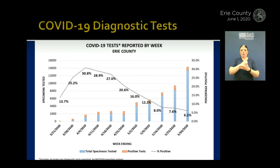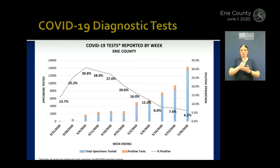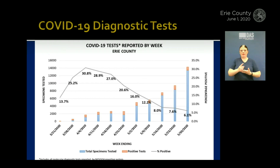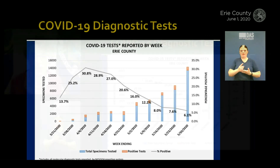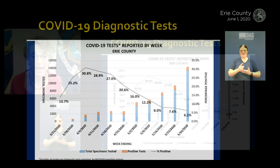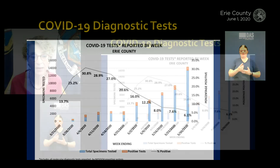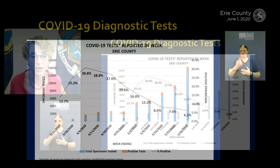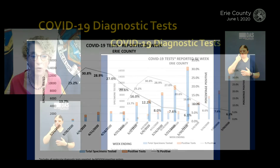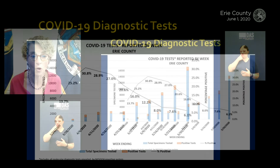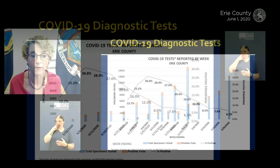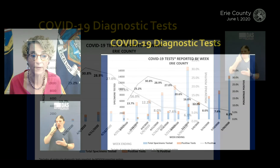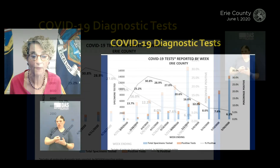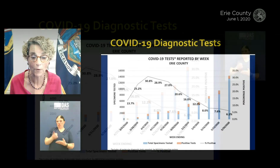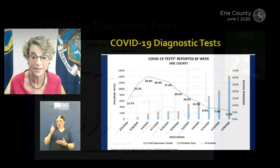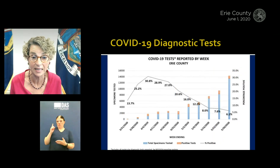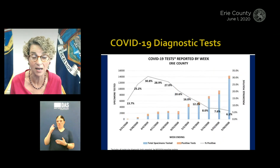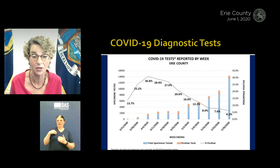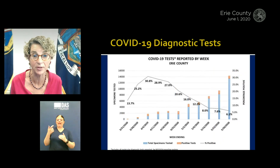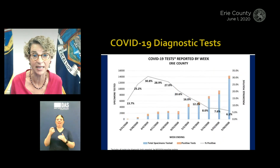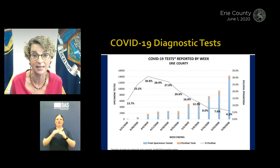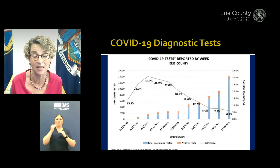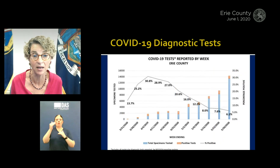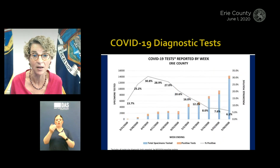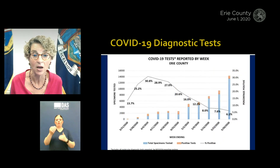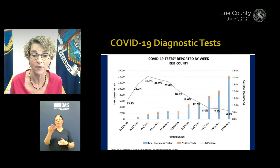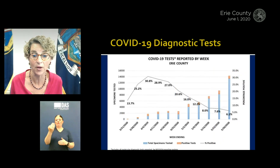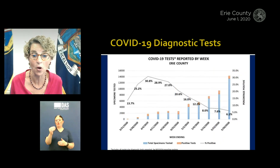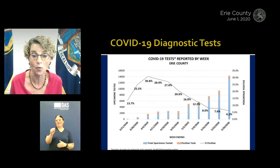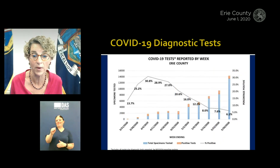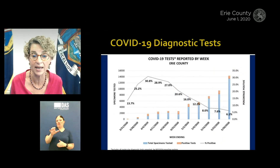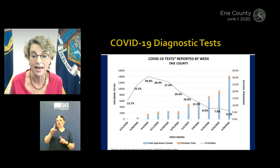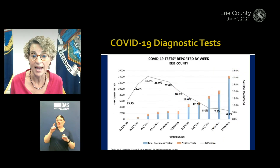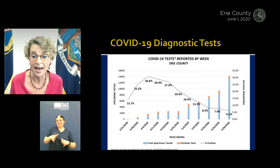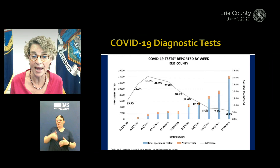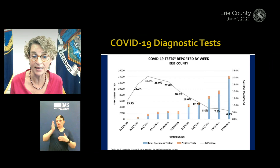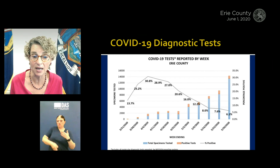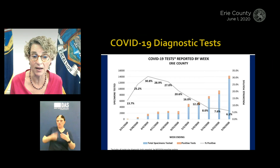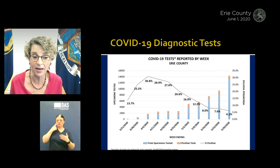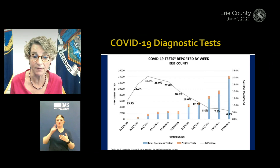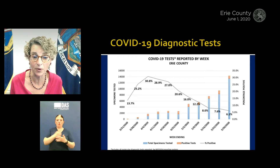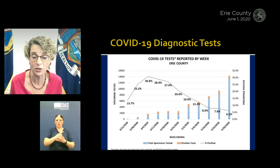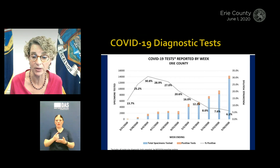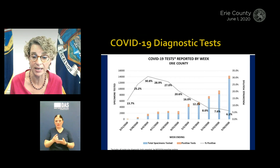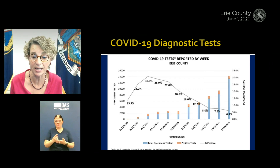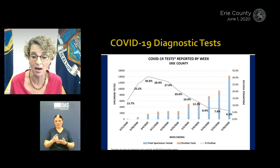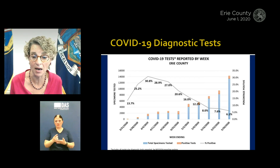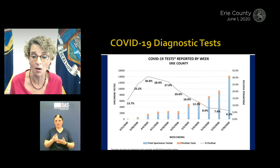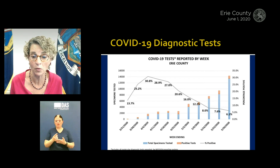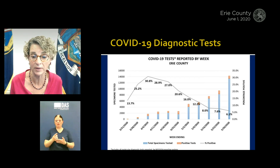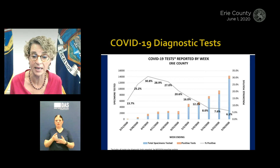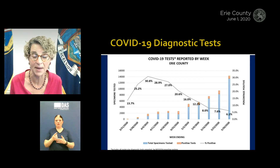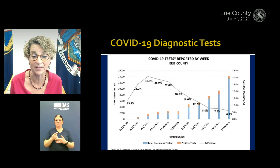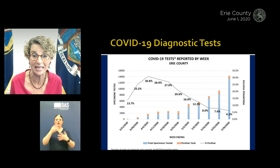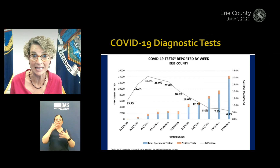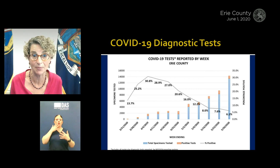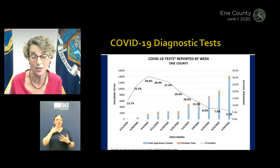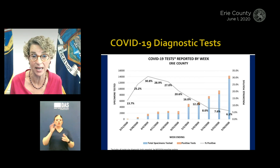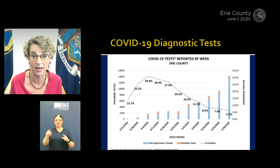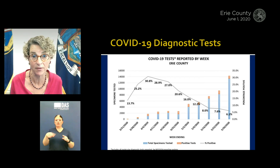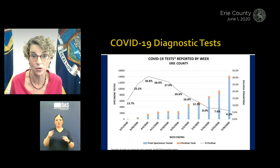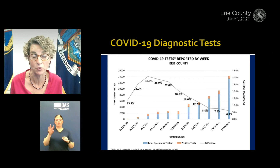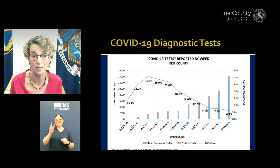this past week we had a little over 1,400 tests done for the whole week, and unfortunately only